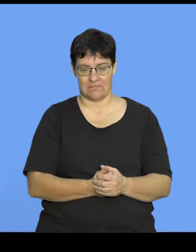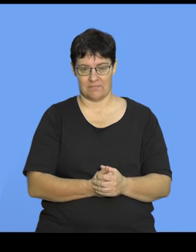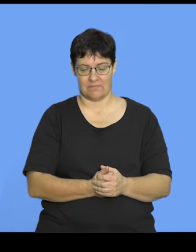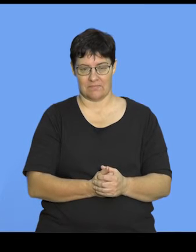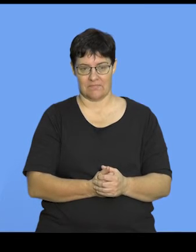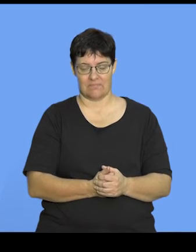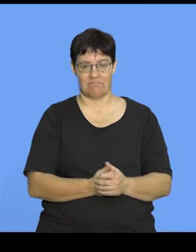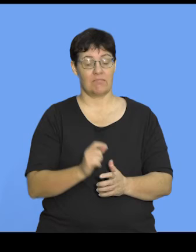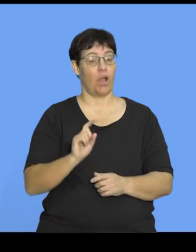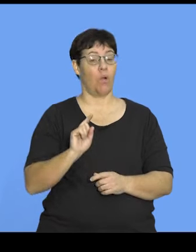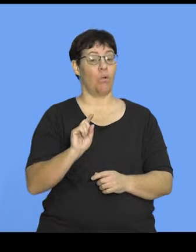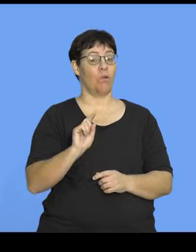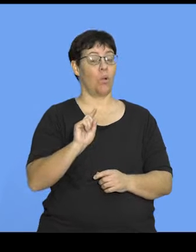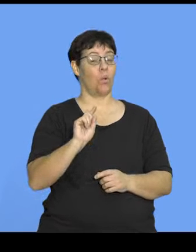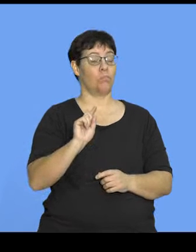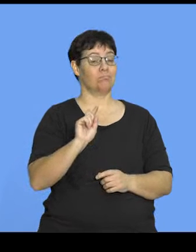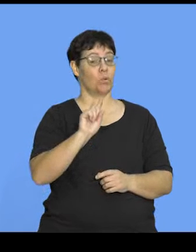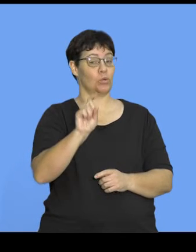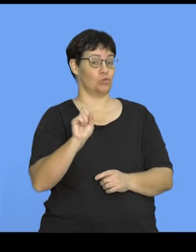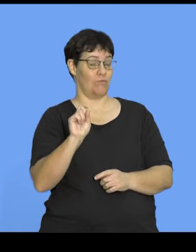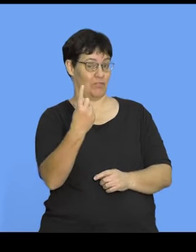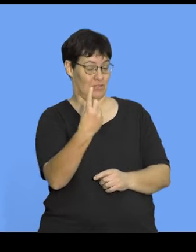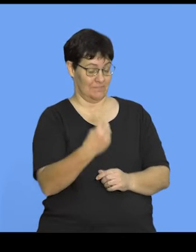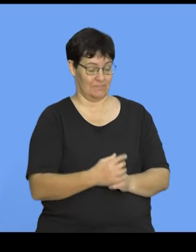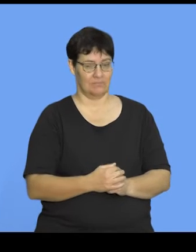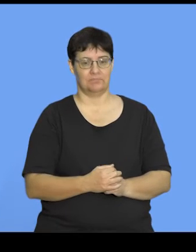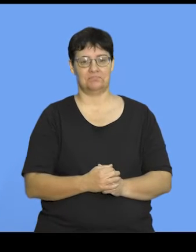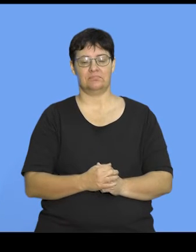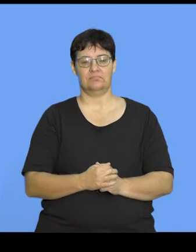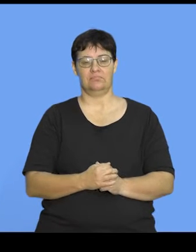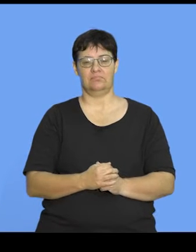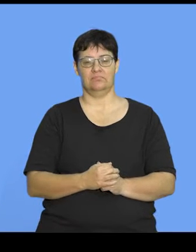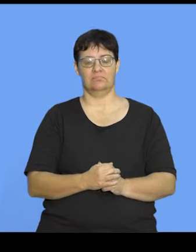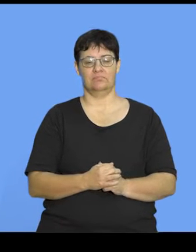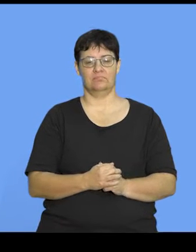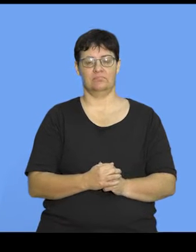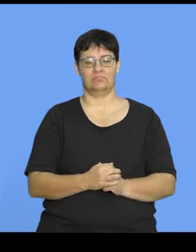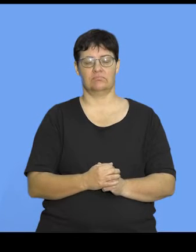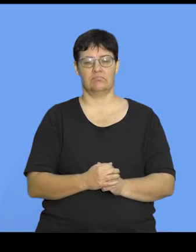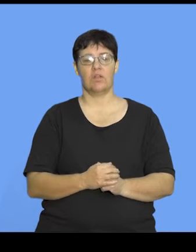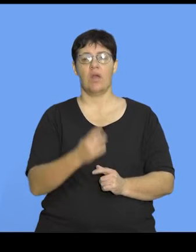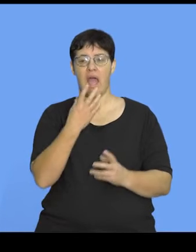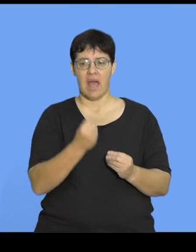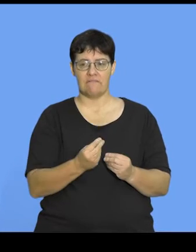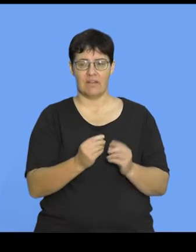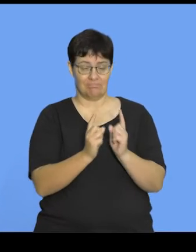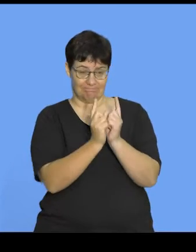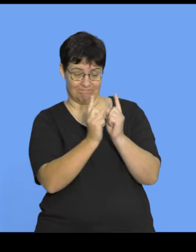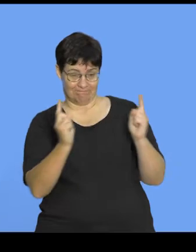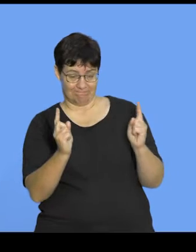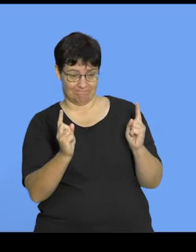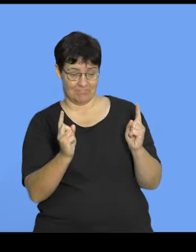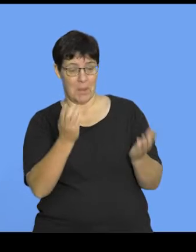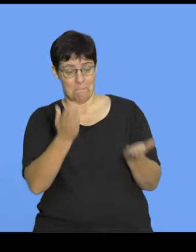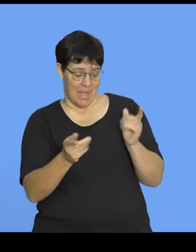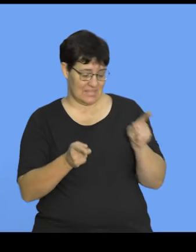First question. The distance between the centers of two mass pieces. Here,